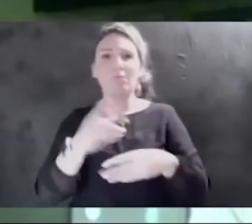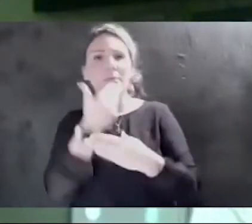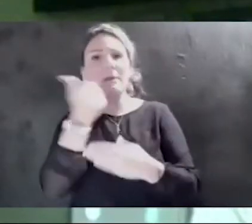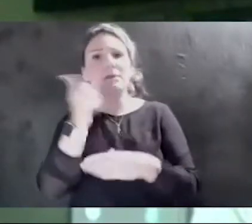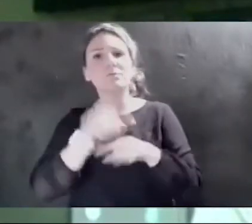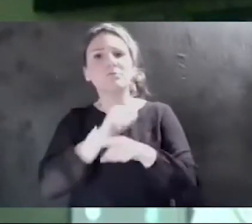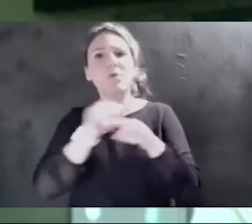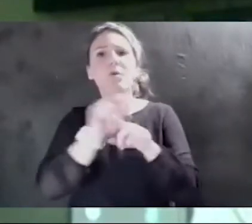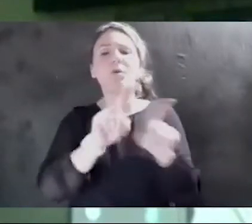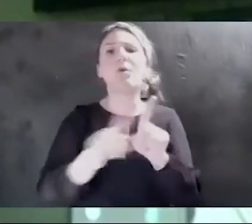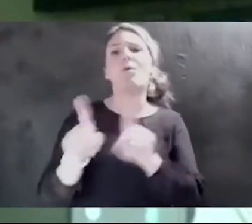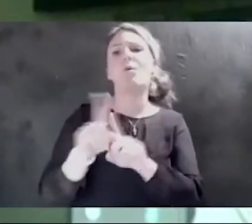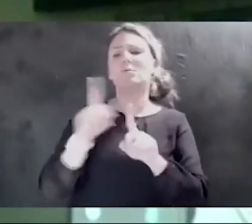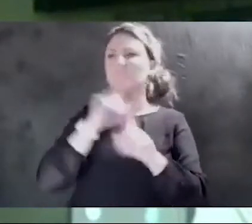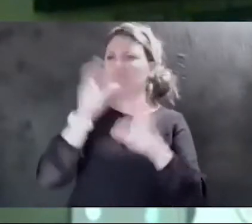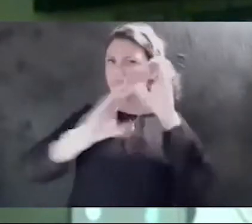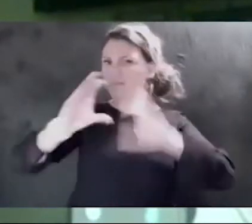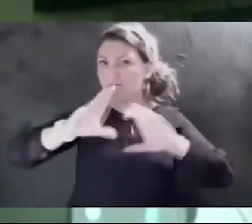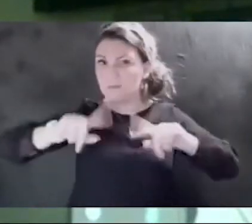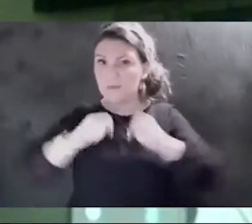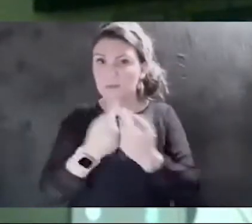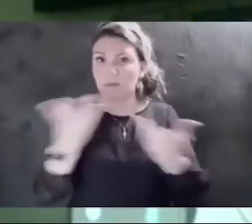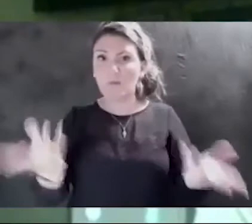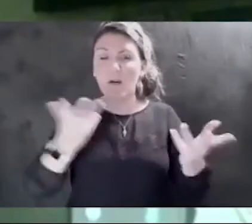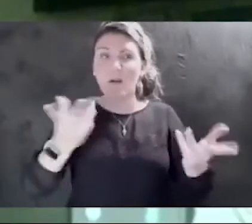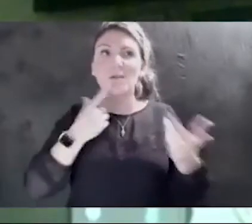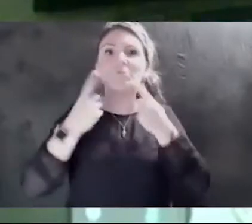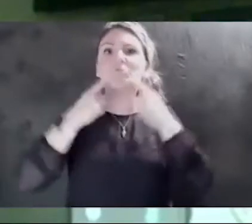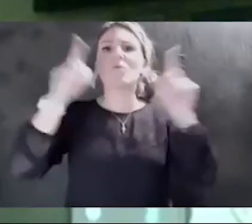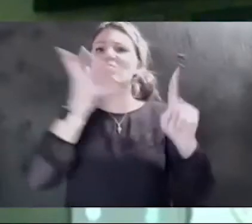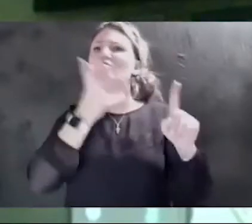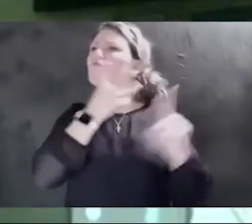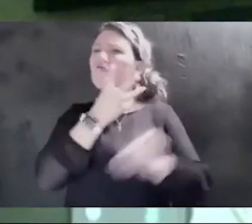exploring as a team what's really working in rural vaccination